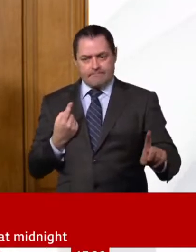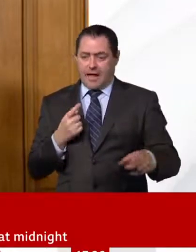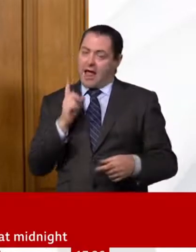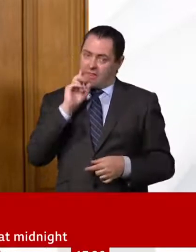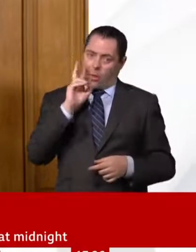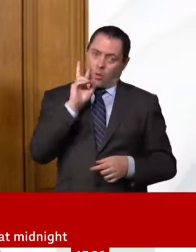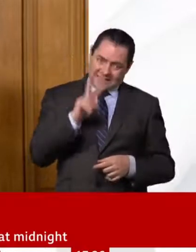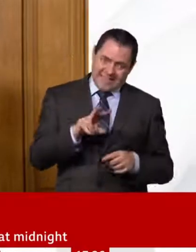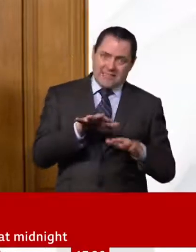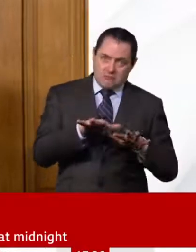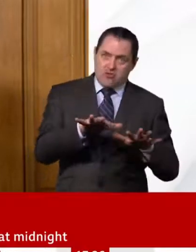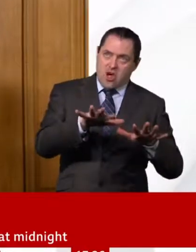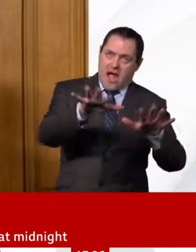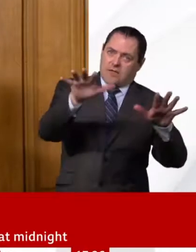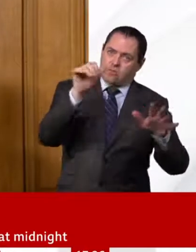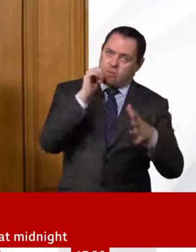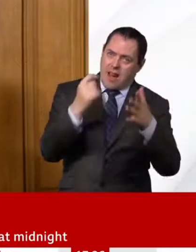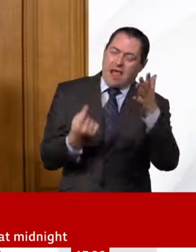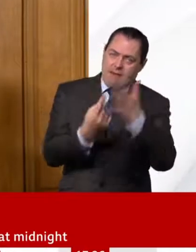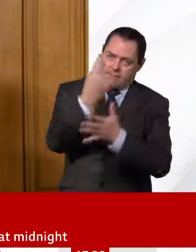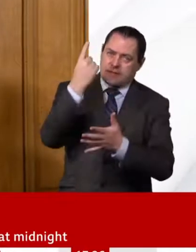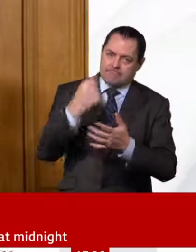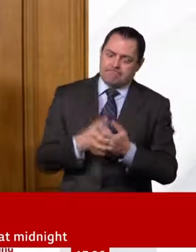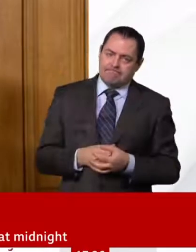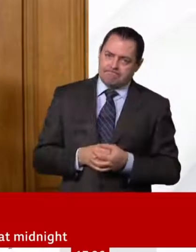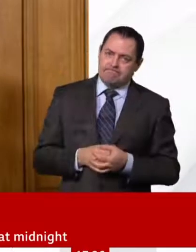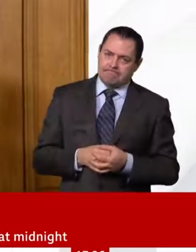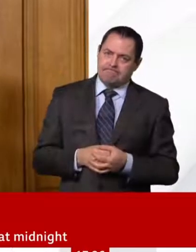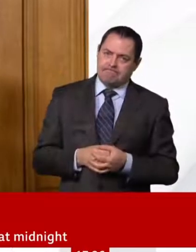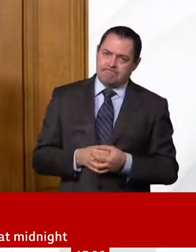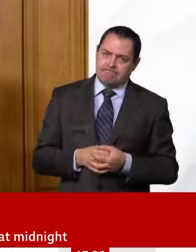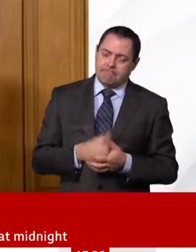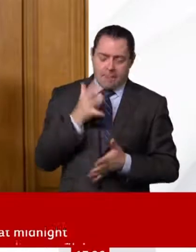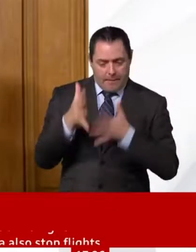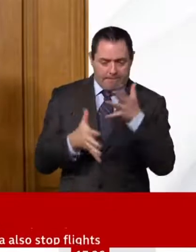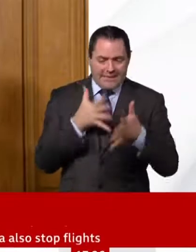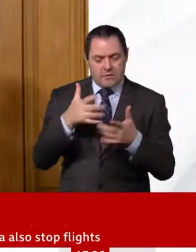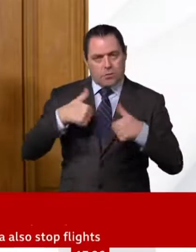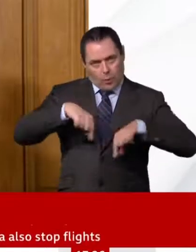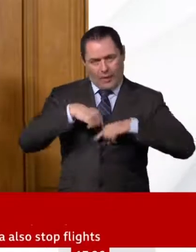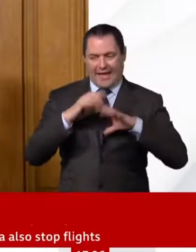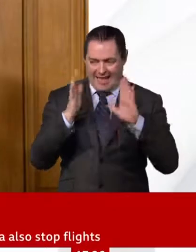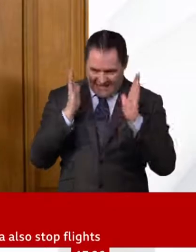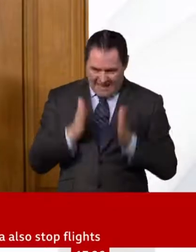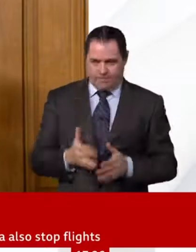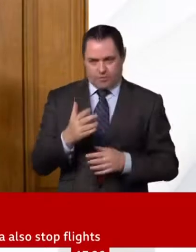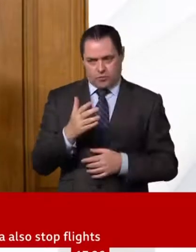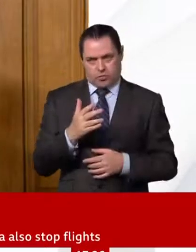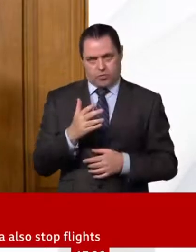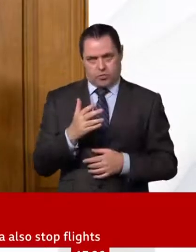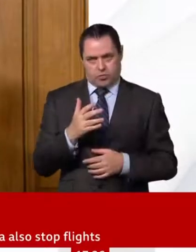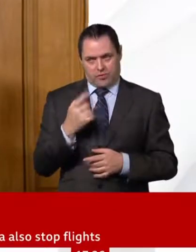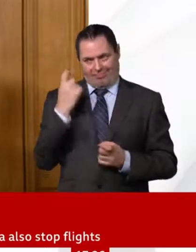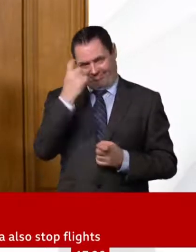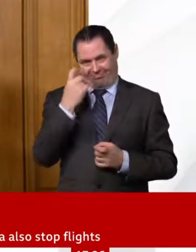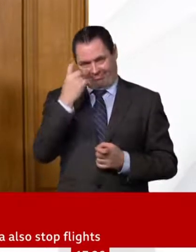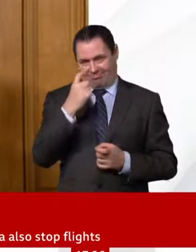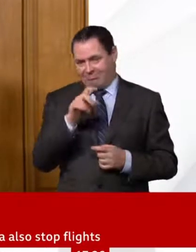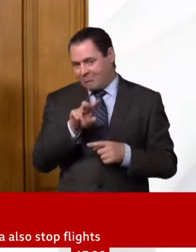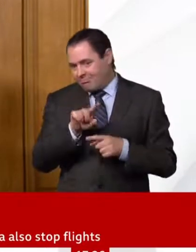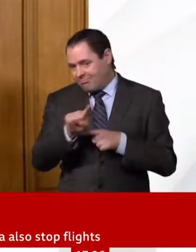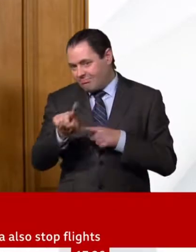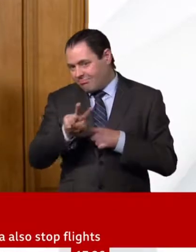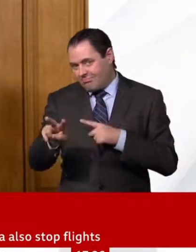of the variant across the country. And I think it's likely, therefore, that measures need to be increased in some places in due